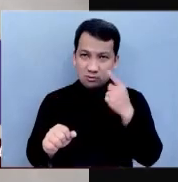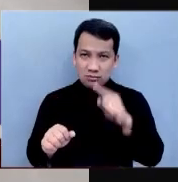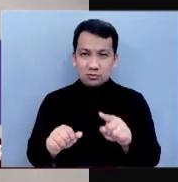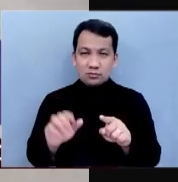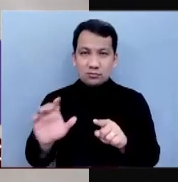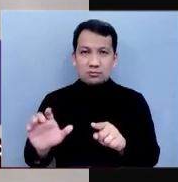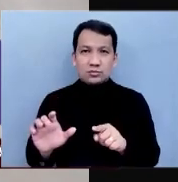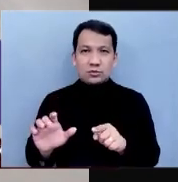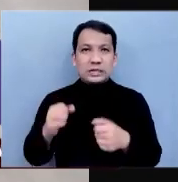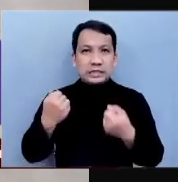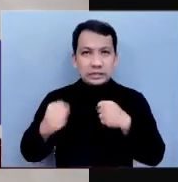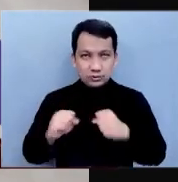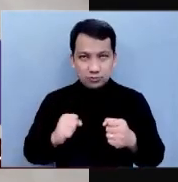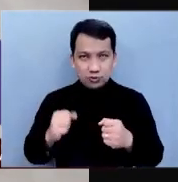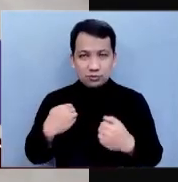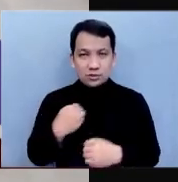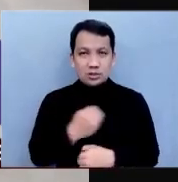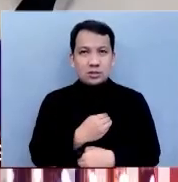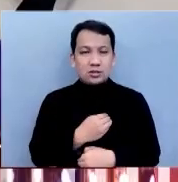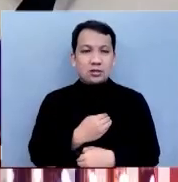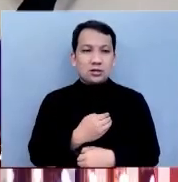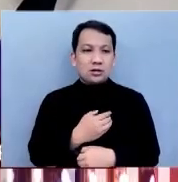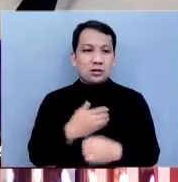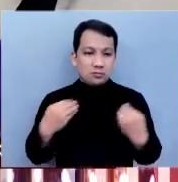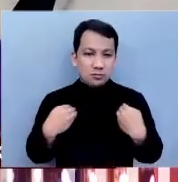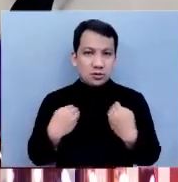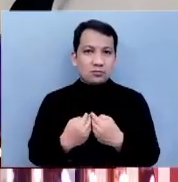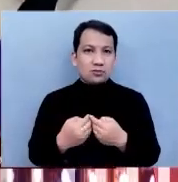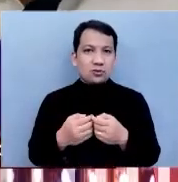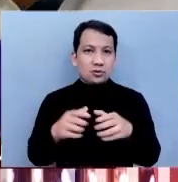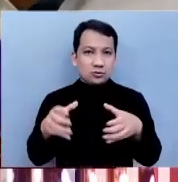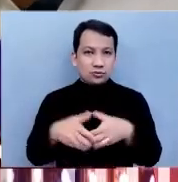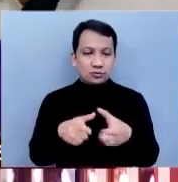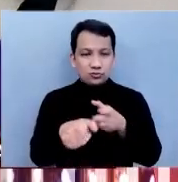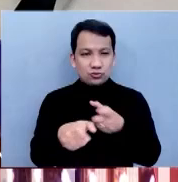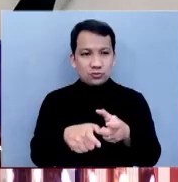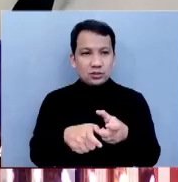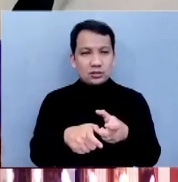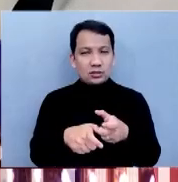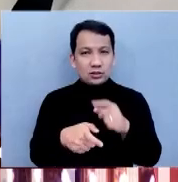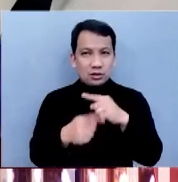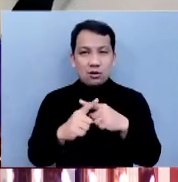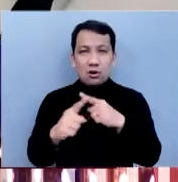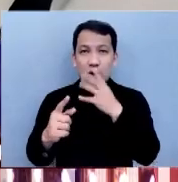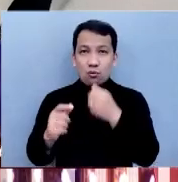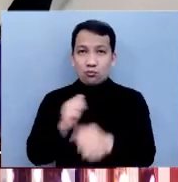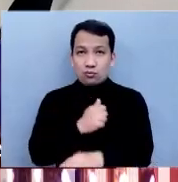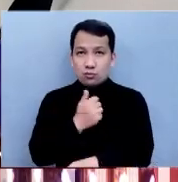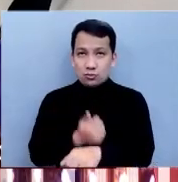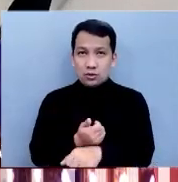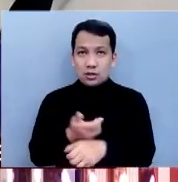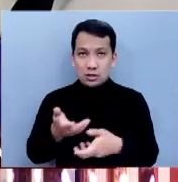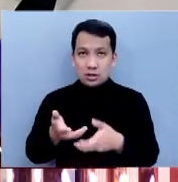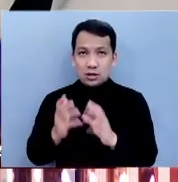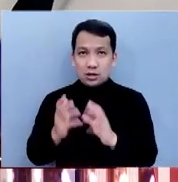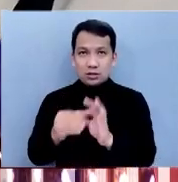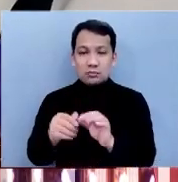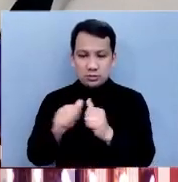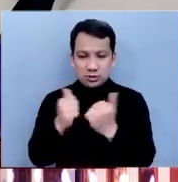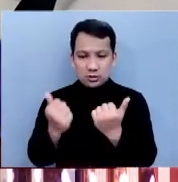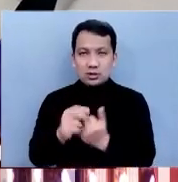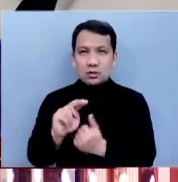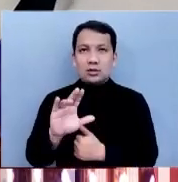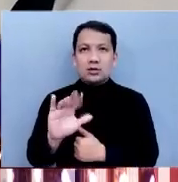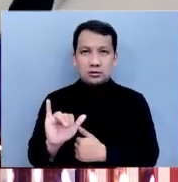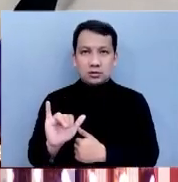sportsmen, members of the practical shooting community, hunters, and those authorized agencies.